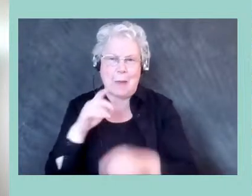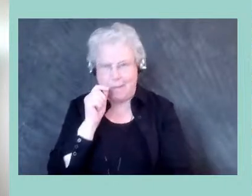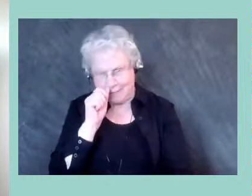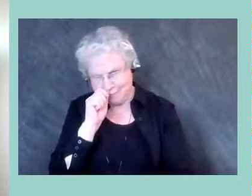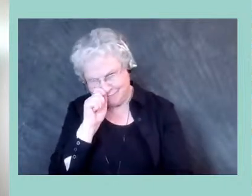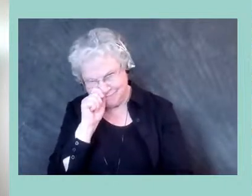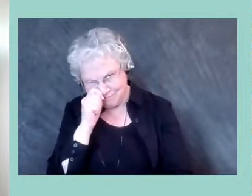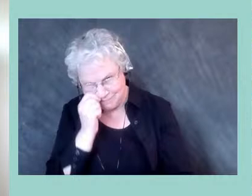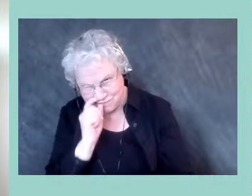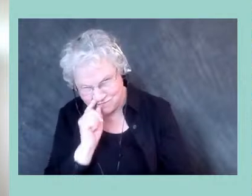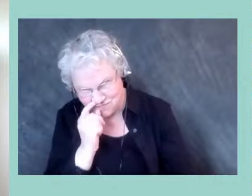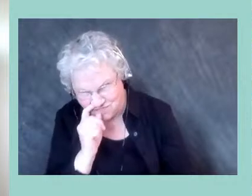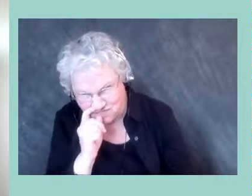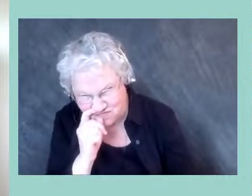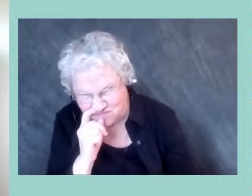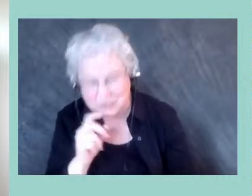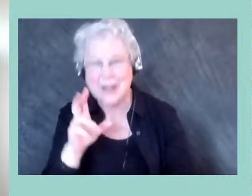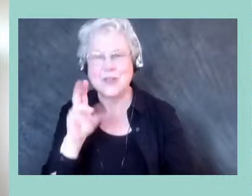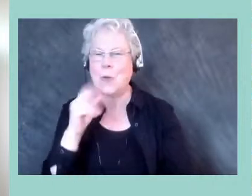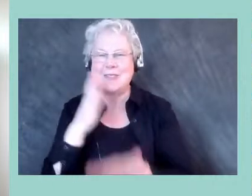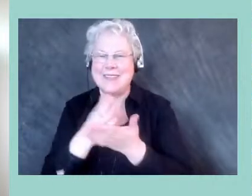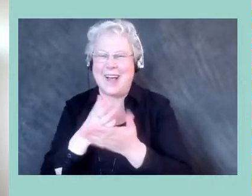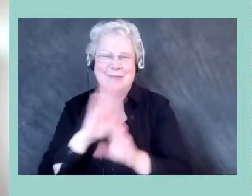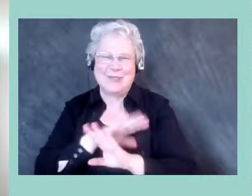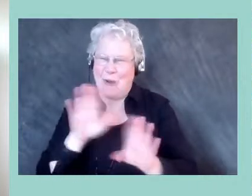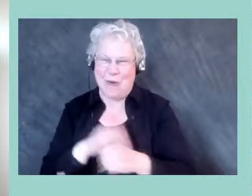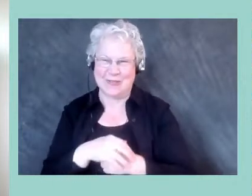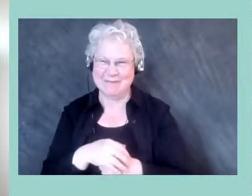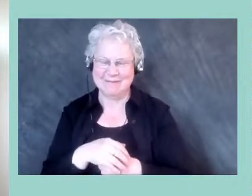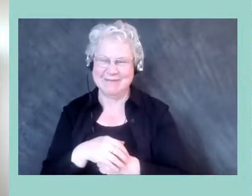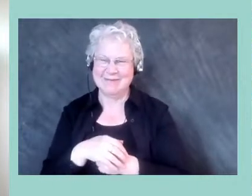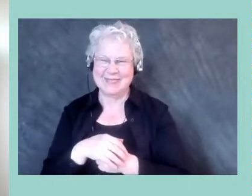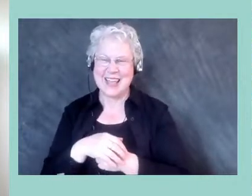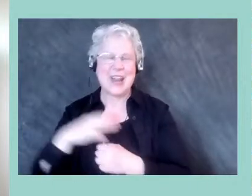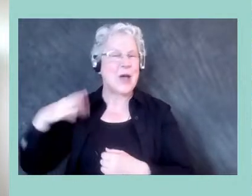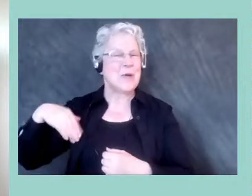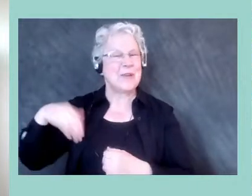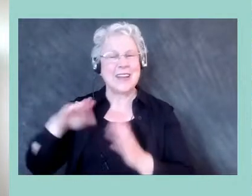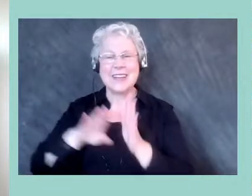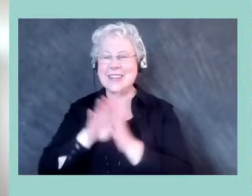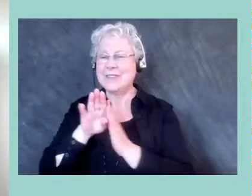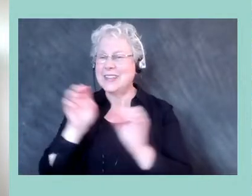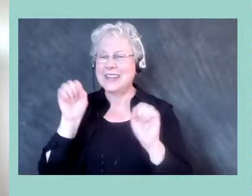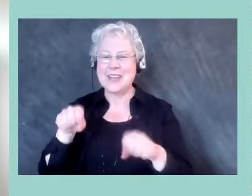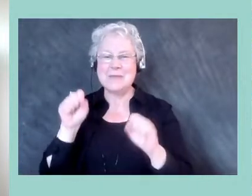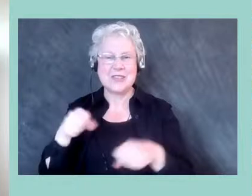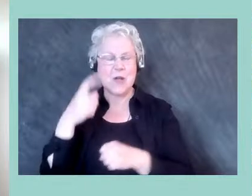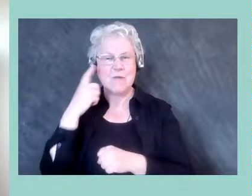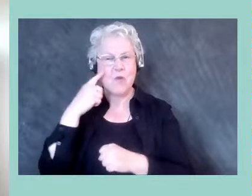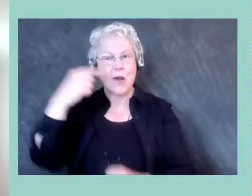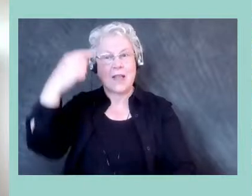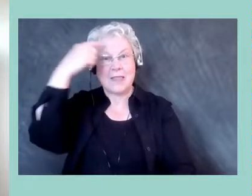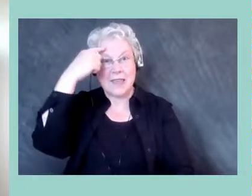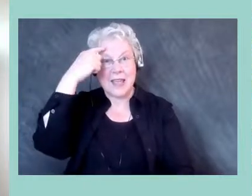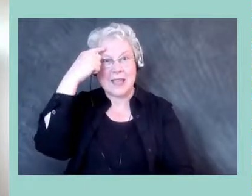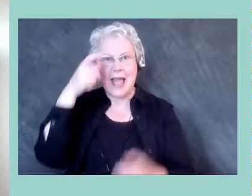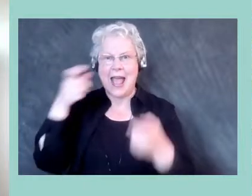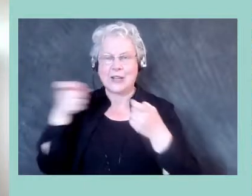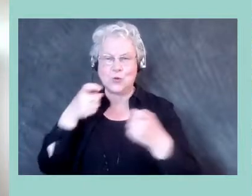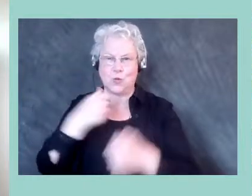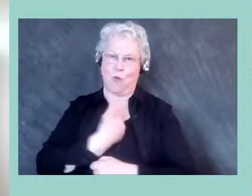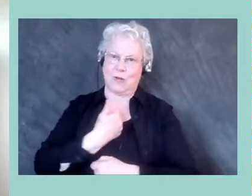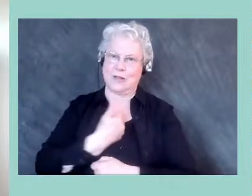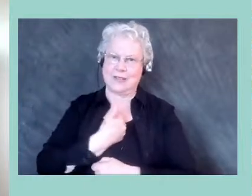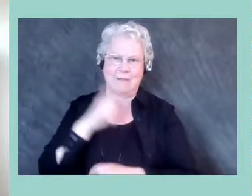our noses. As 4-year-olds, we hadn't yet developed that kind of capacity for forethought and impulse